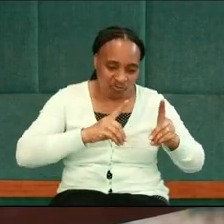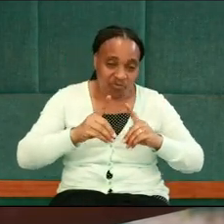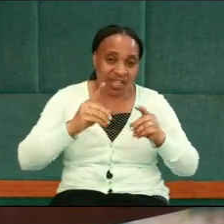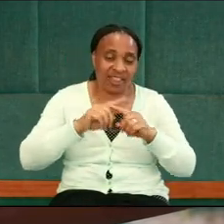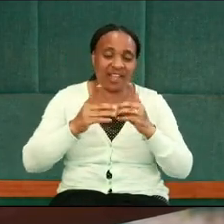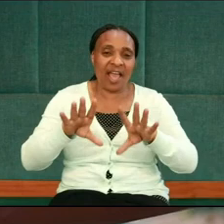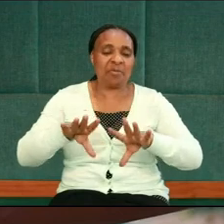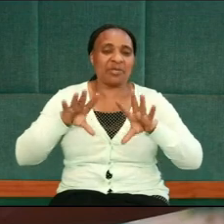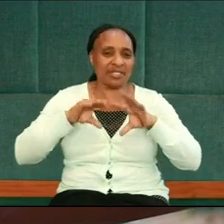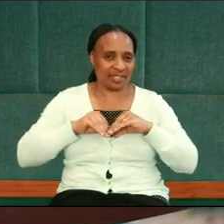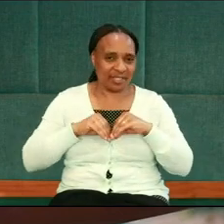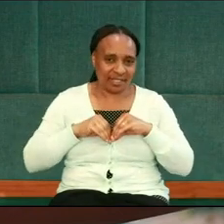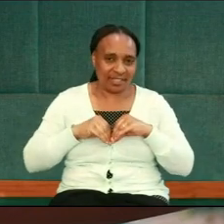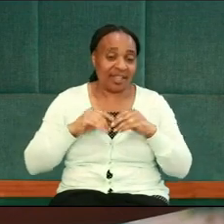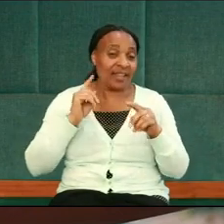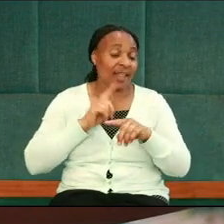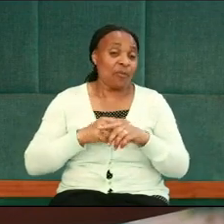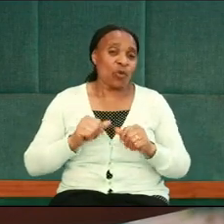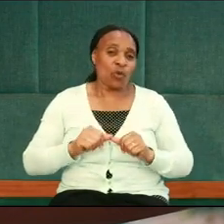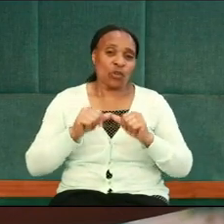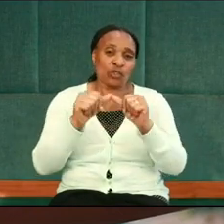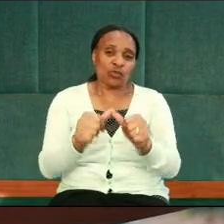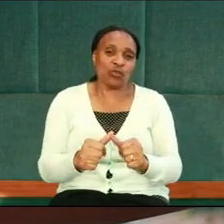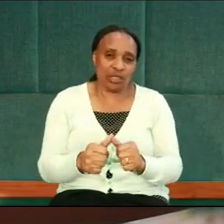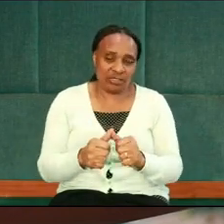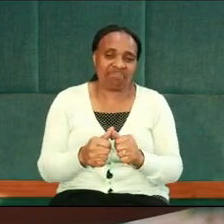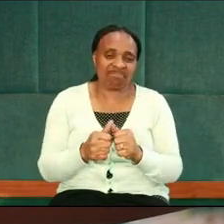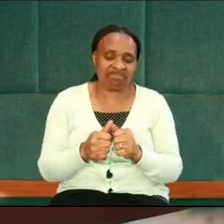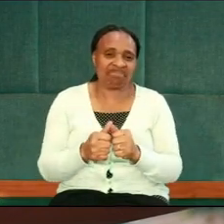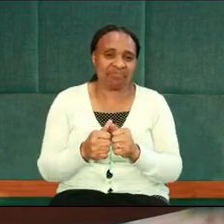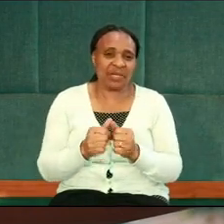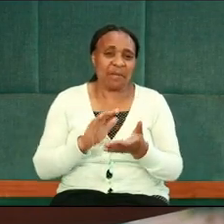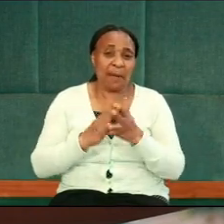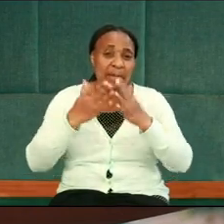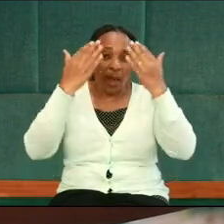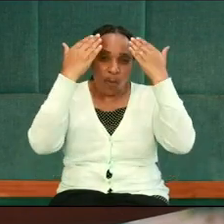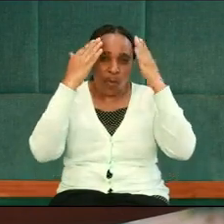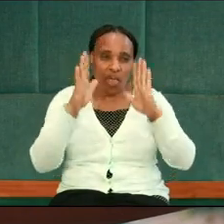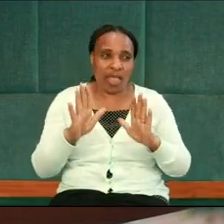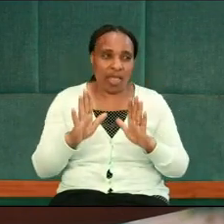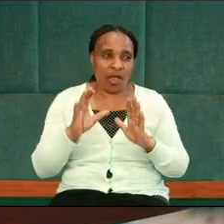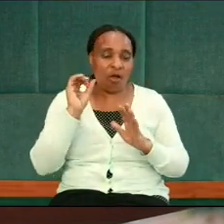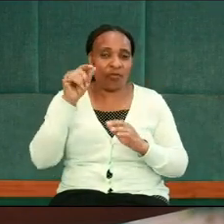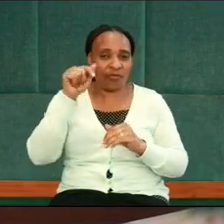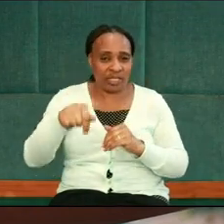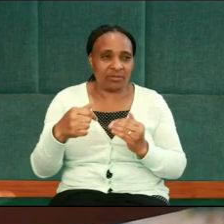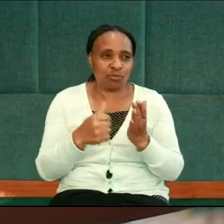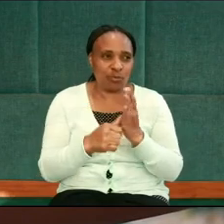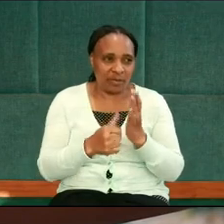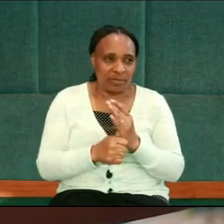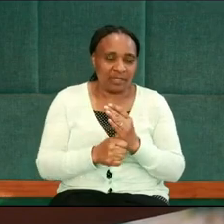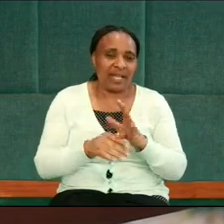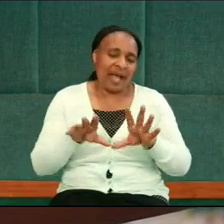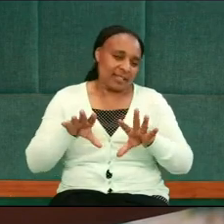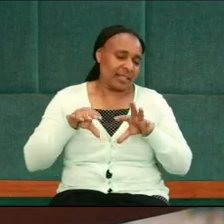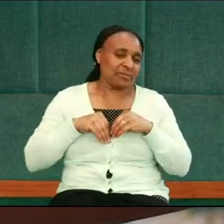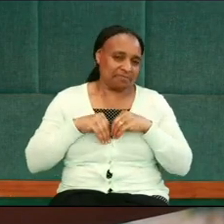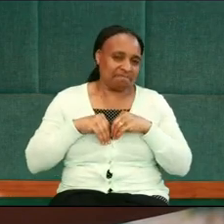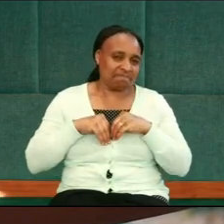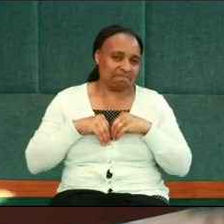appreciate and as we continually get aware of these issues,